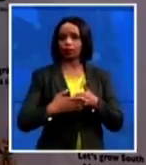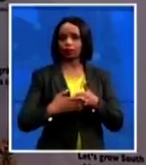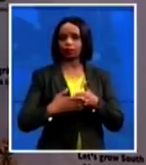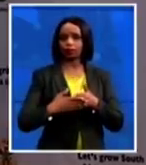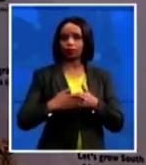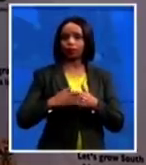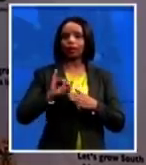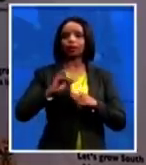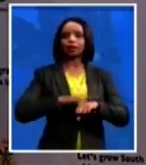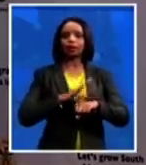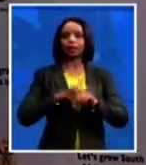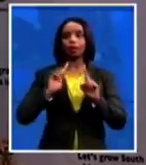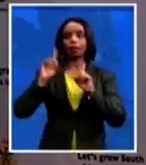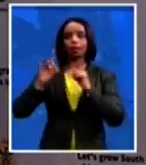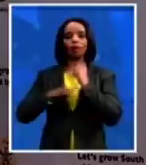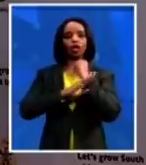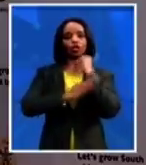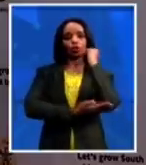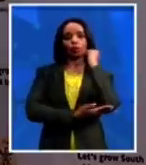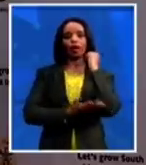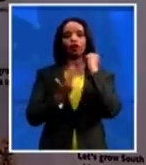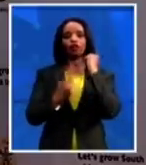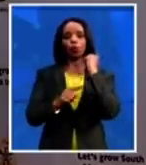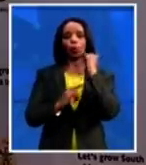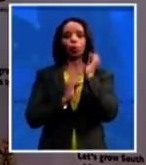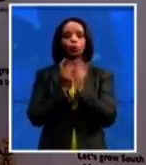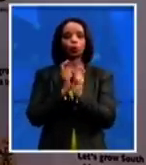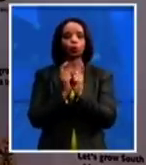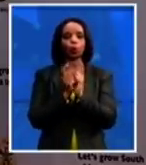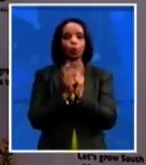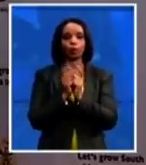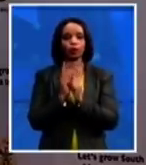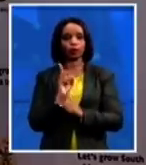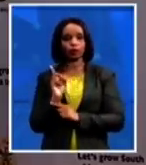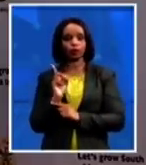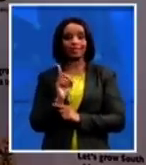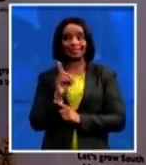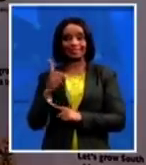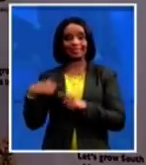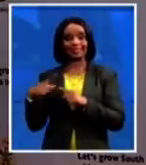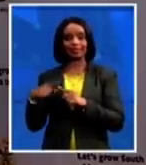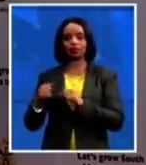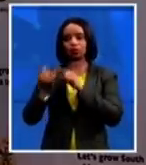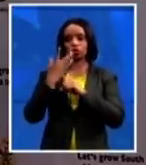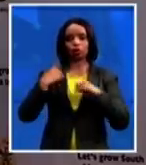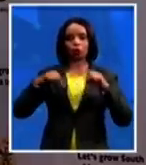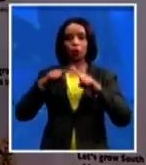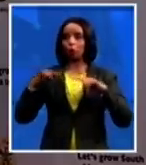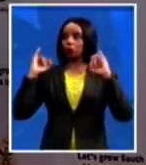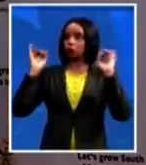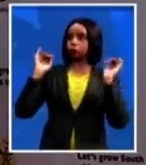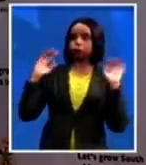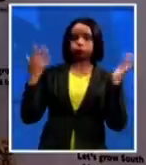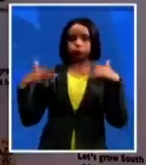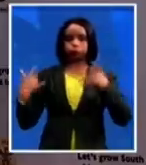Tournament. Indeed, they showed us a lot of sparks. They became such an inspiration as they